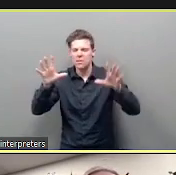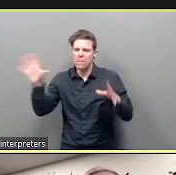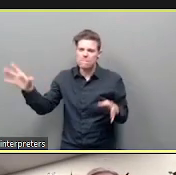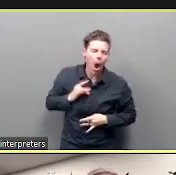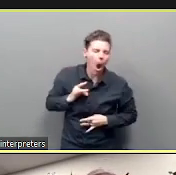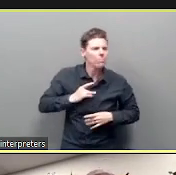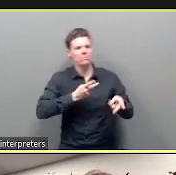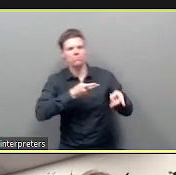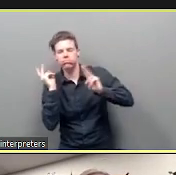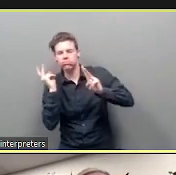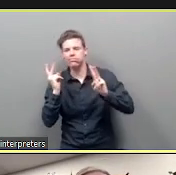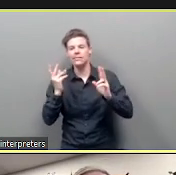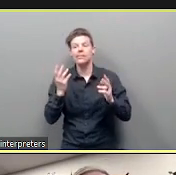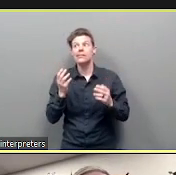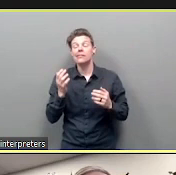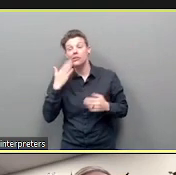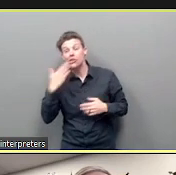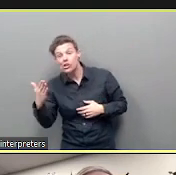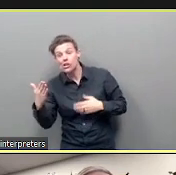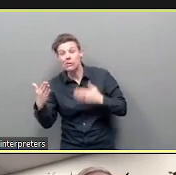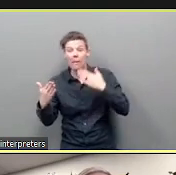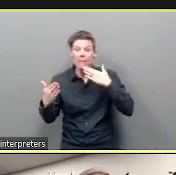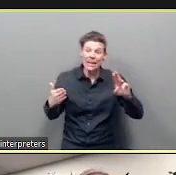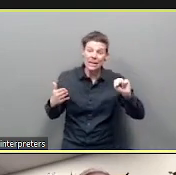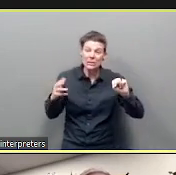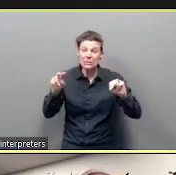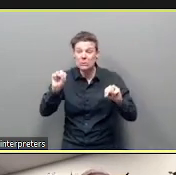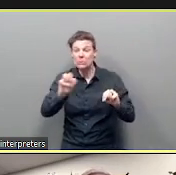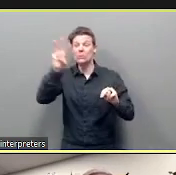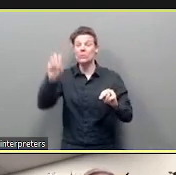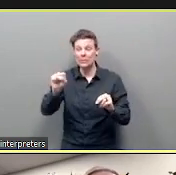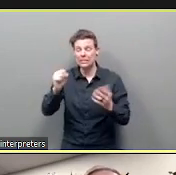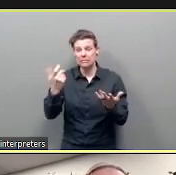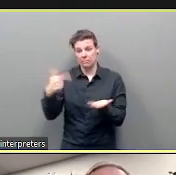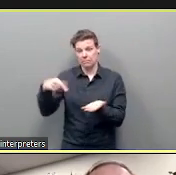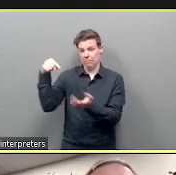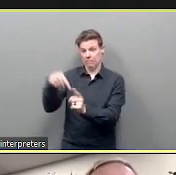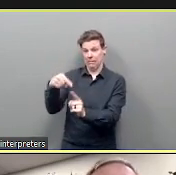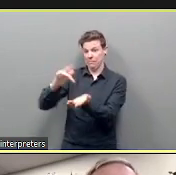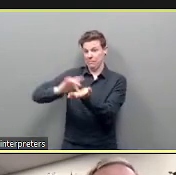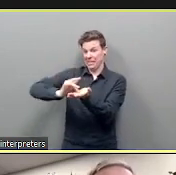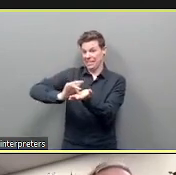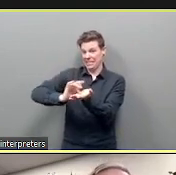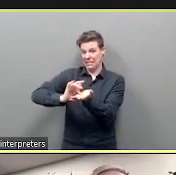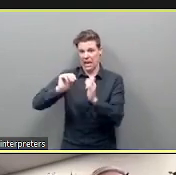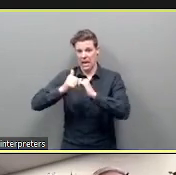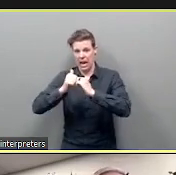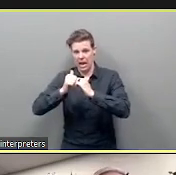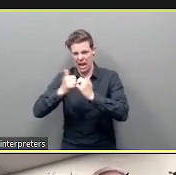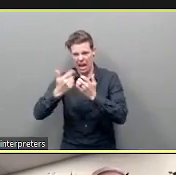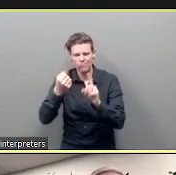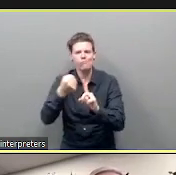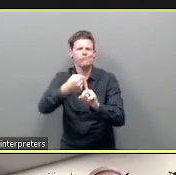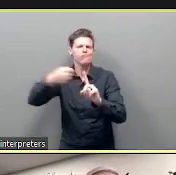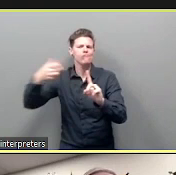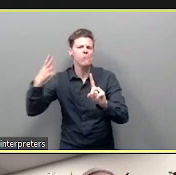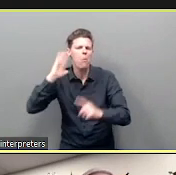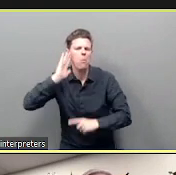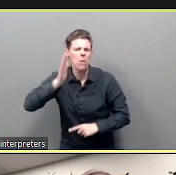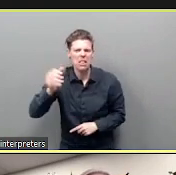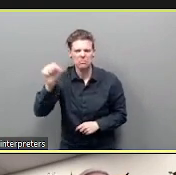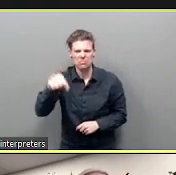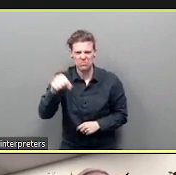just a few slides. Next slide, please. This was from the New York Times this morning.